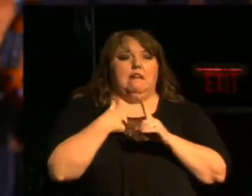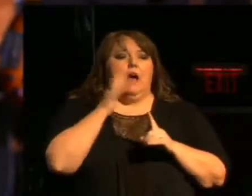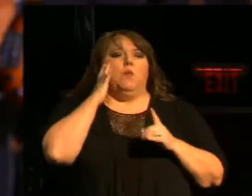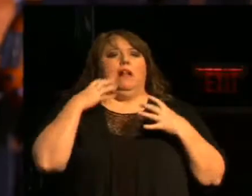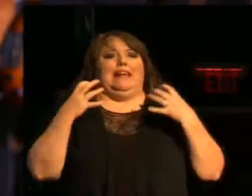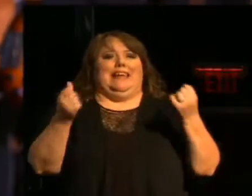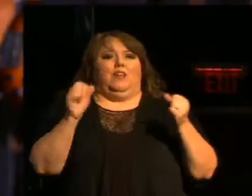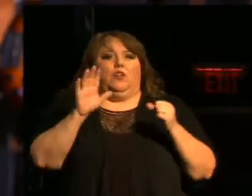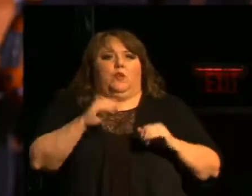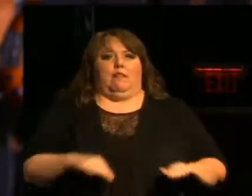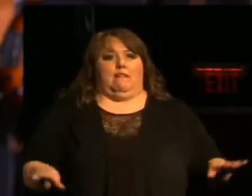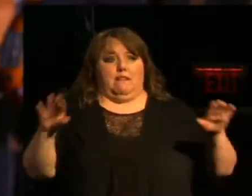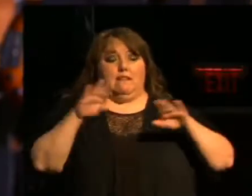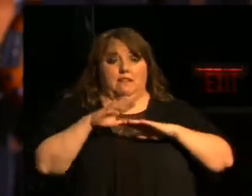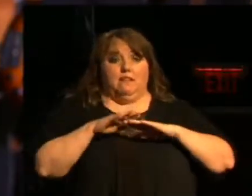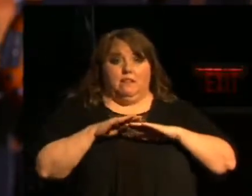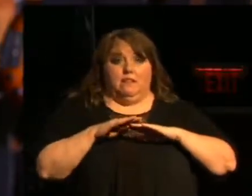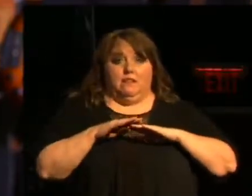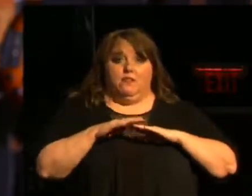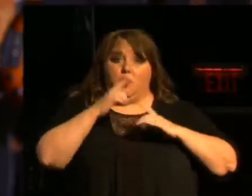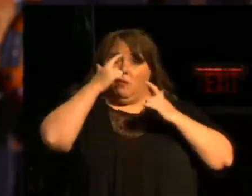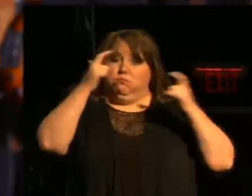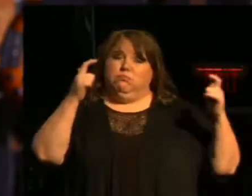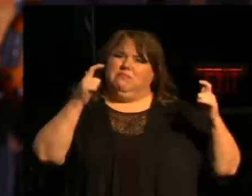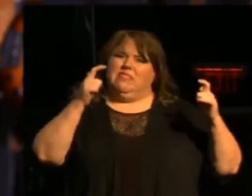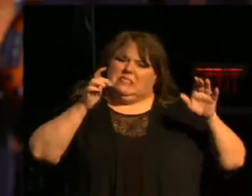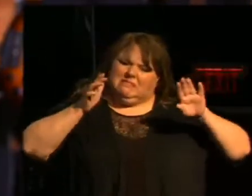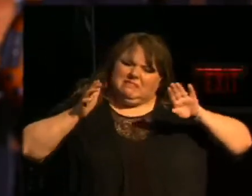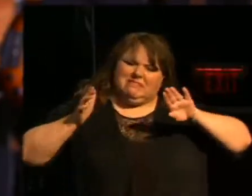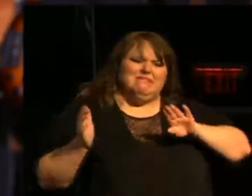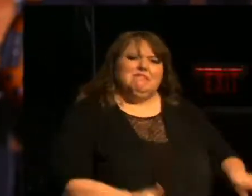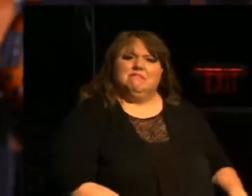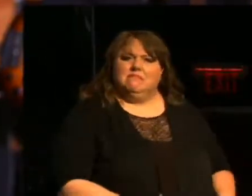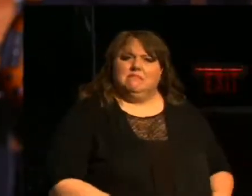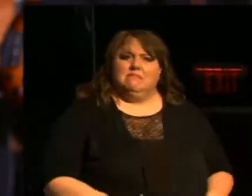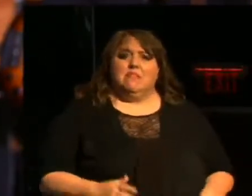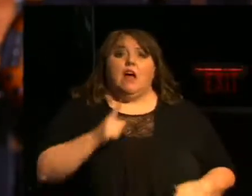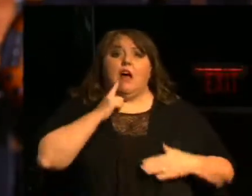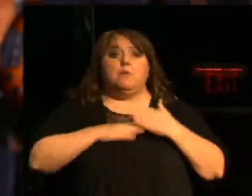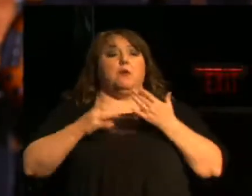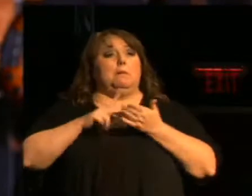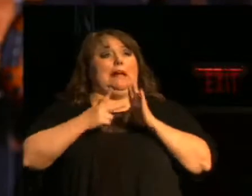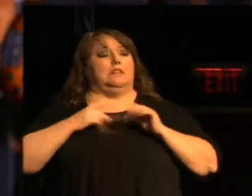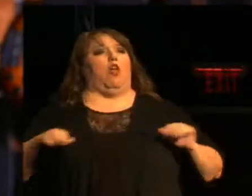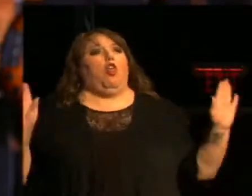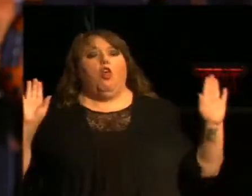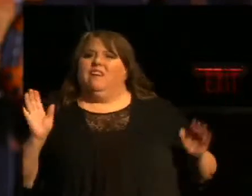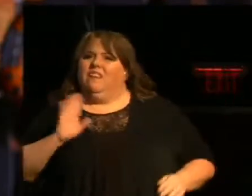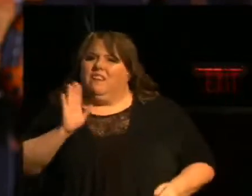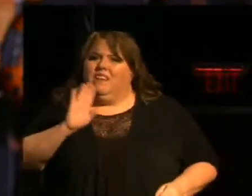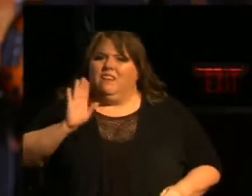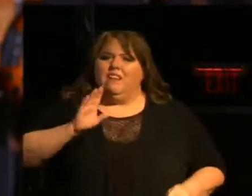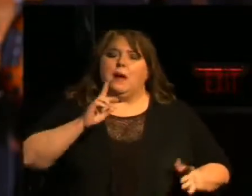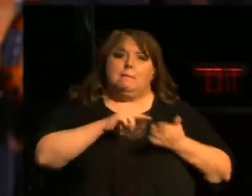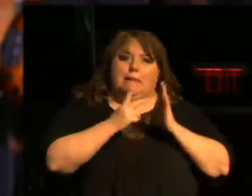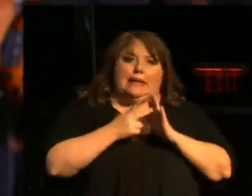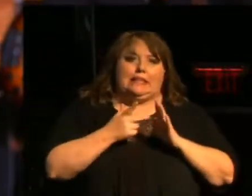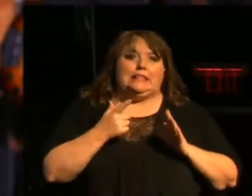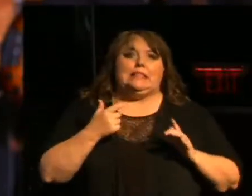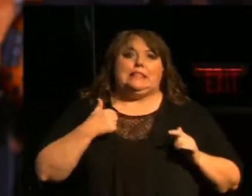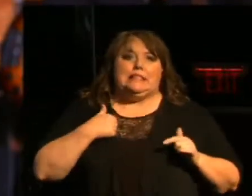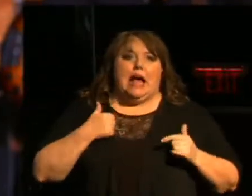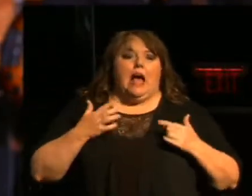Don't just salute the flag, and don't burn it either. Wash it. Did you hear that? Wash it.